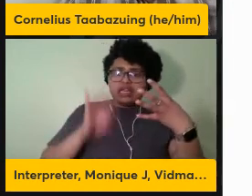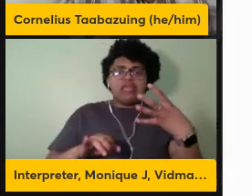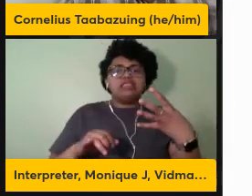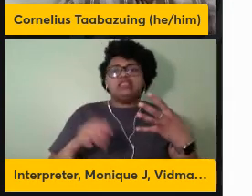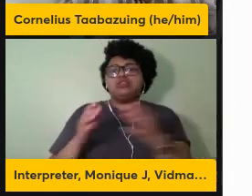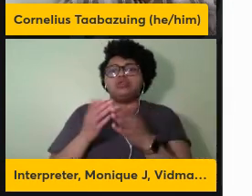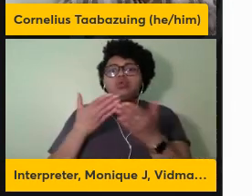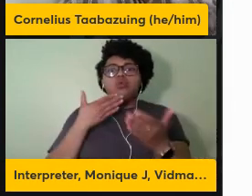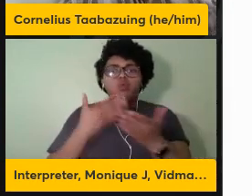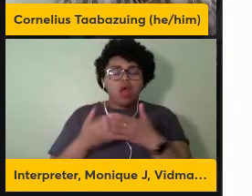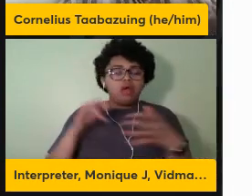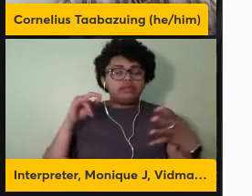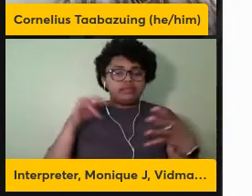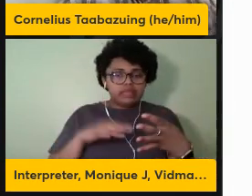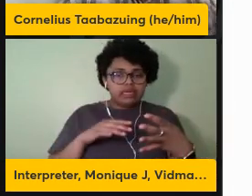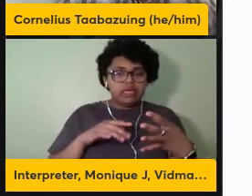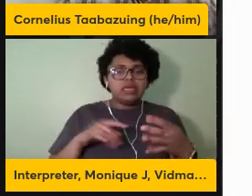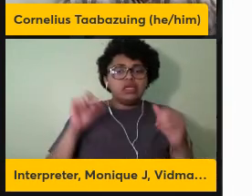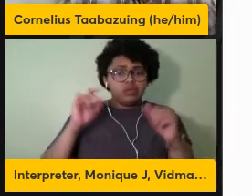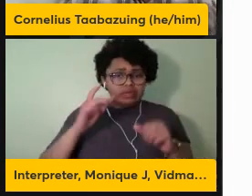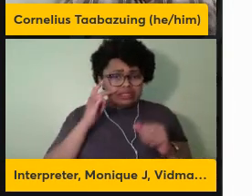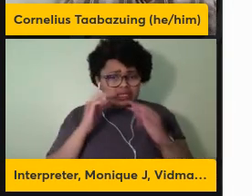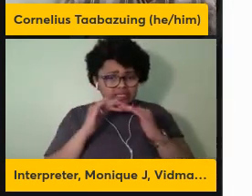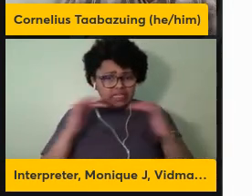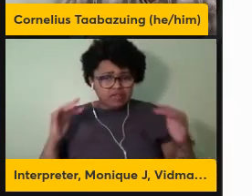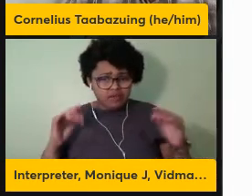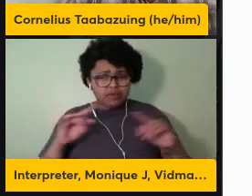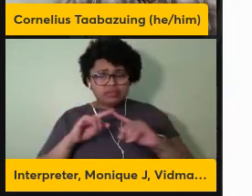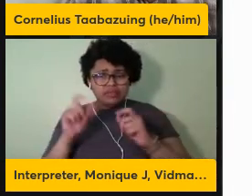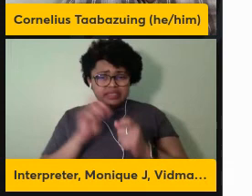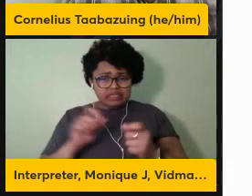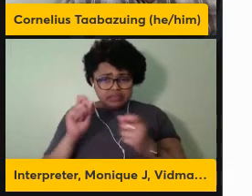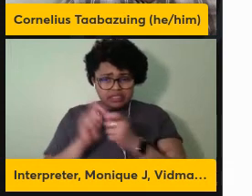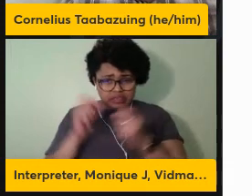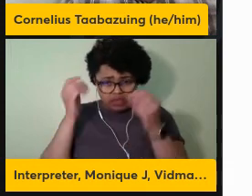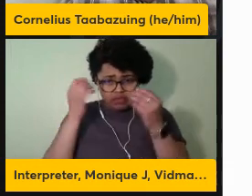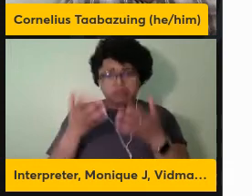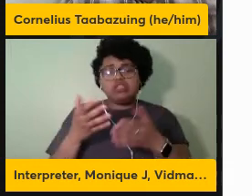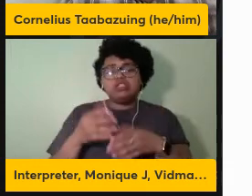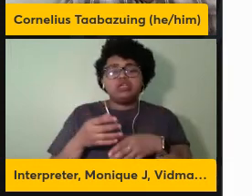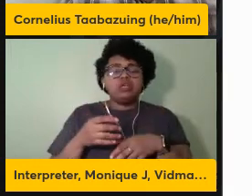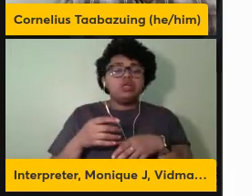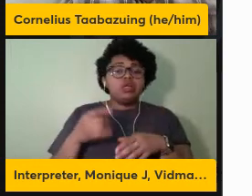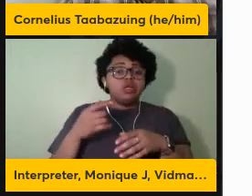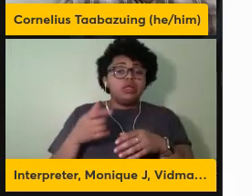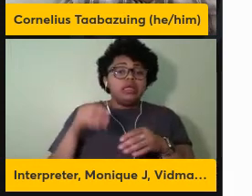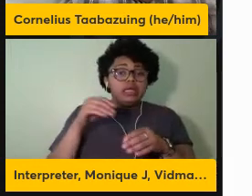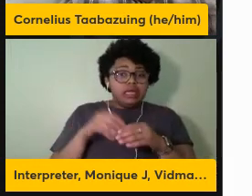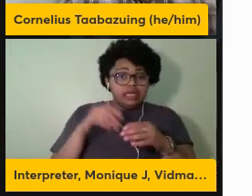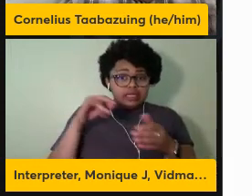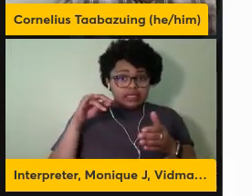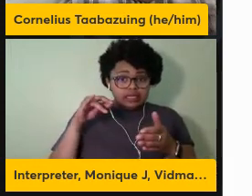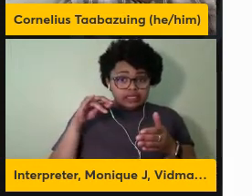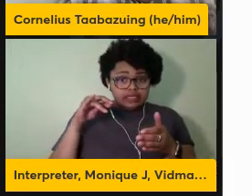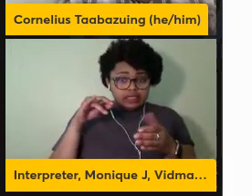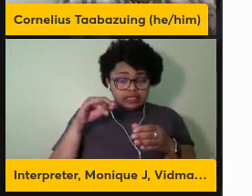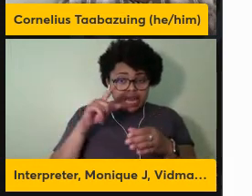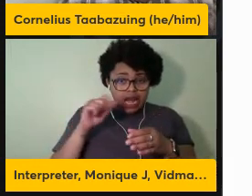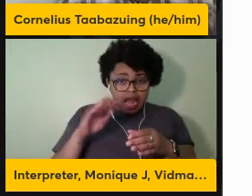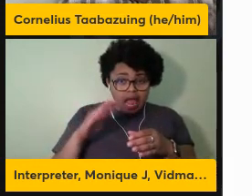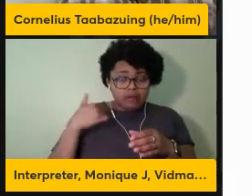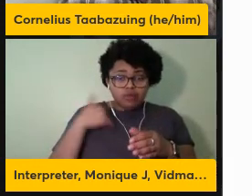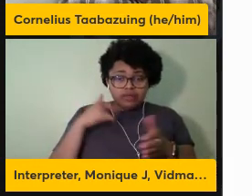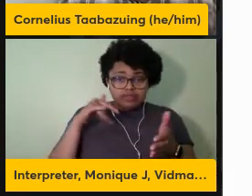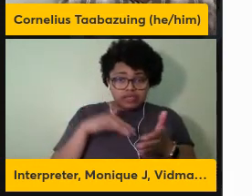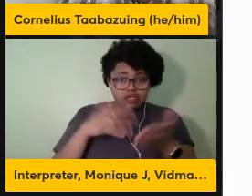sense diverse yet specific insults. And the particular one that we study in the lab are these two inflammasomes called